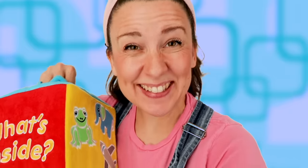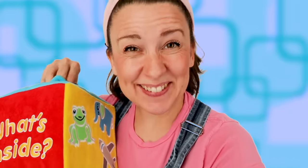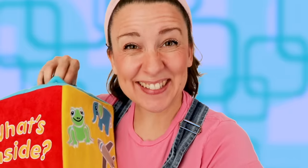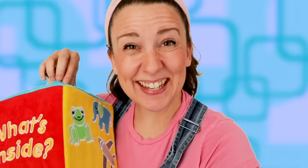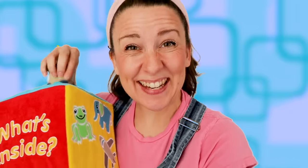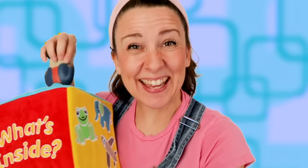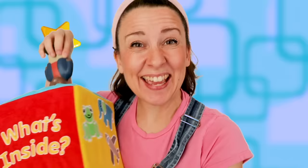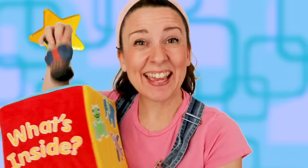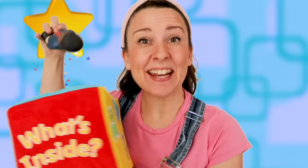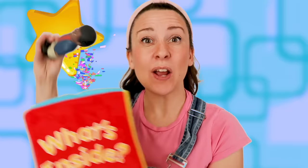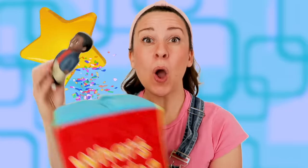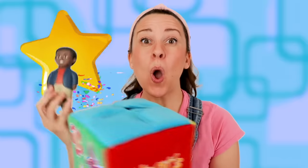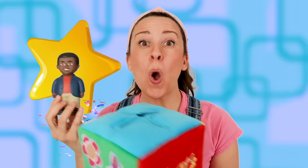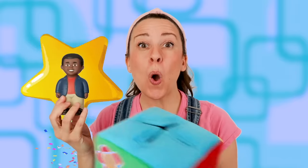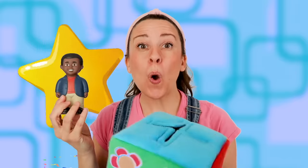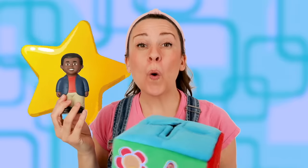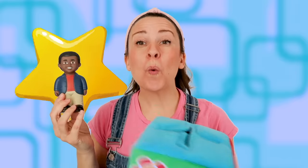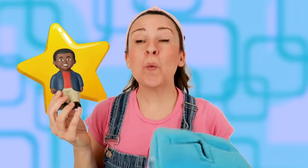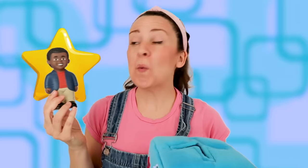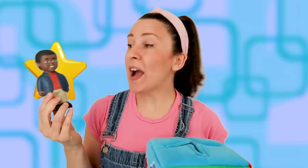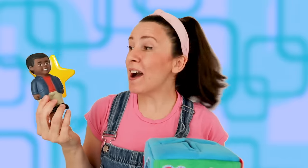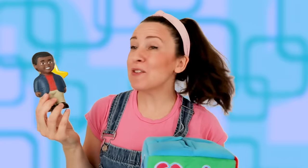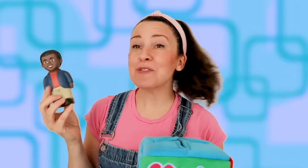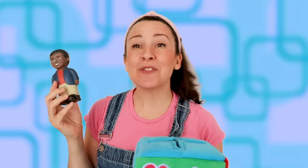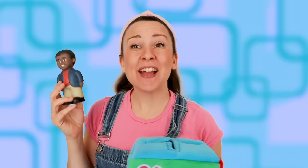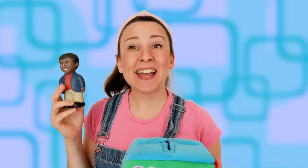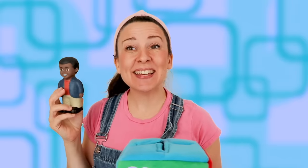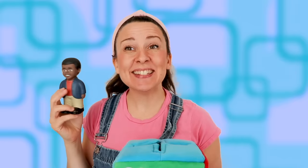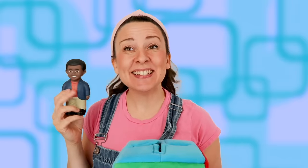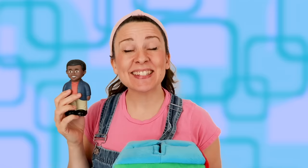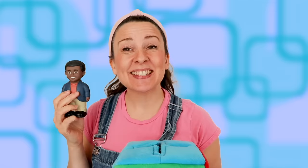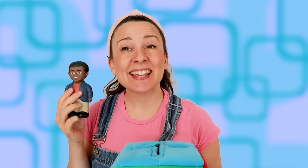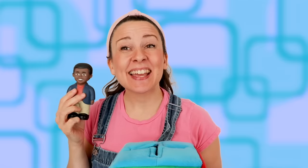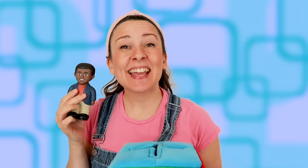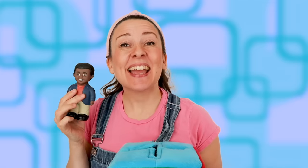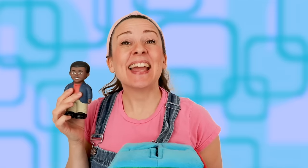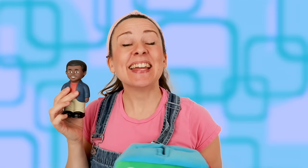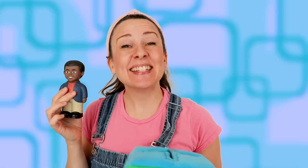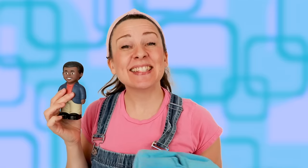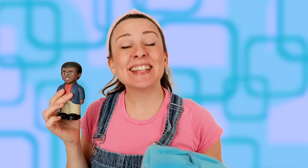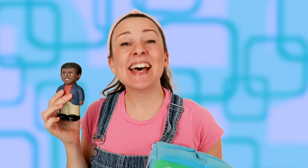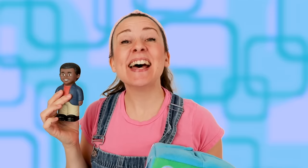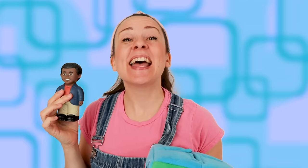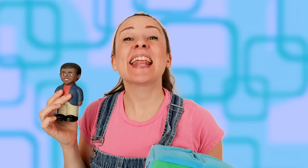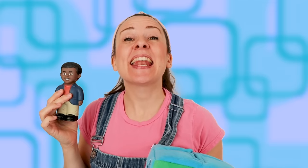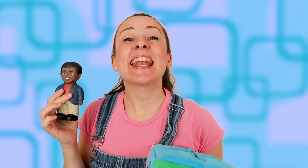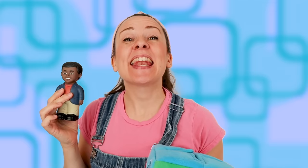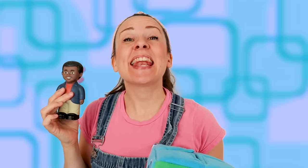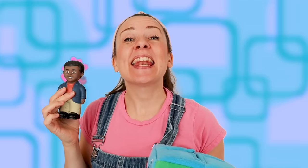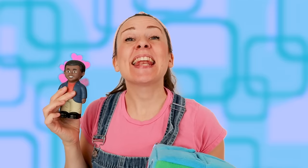Ow! You did it! Wow, friends! It's a